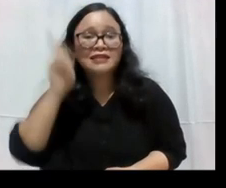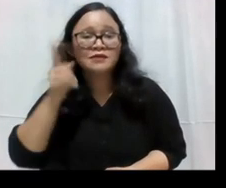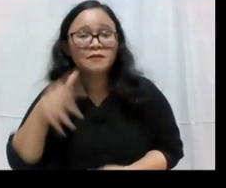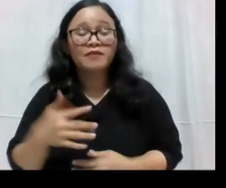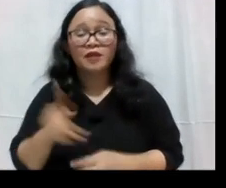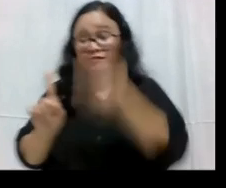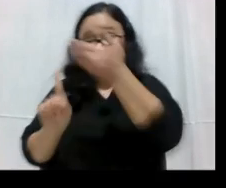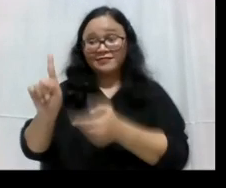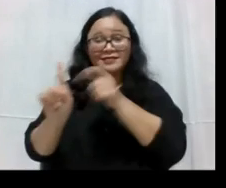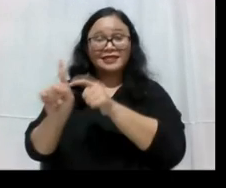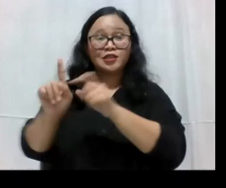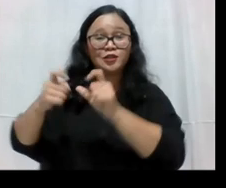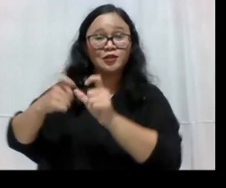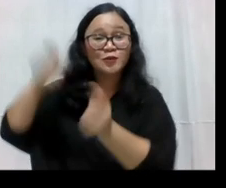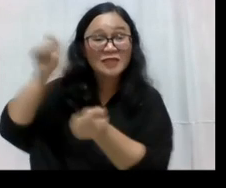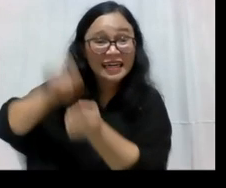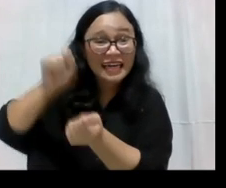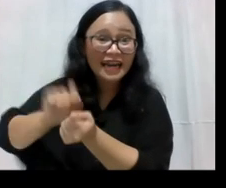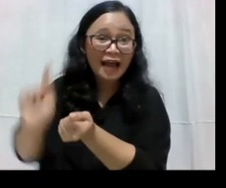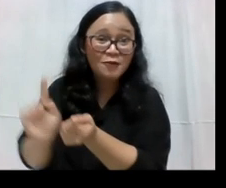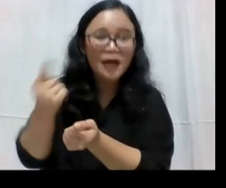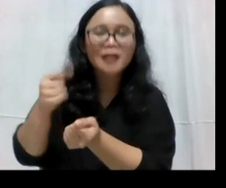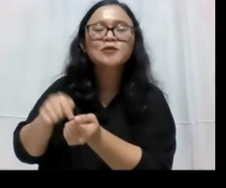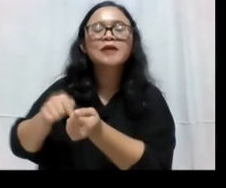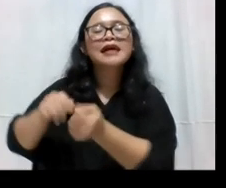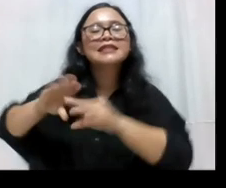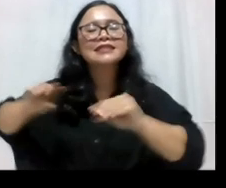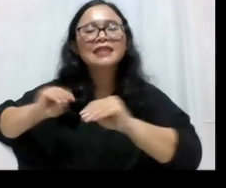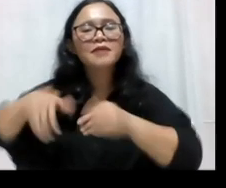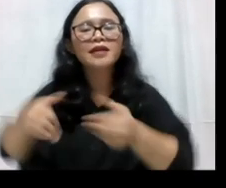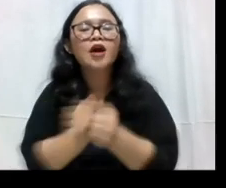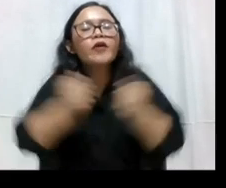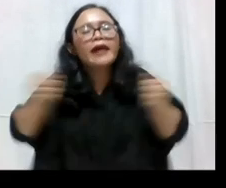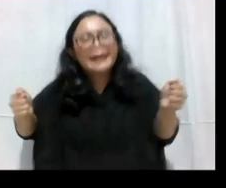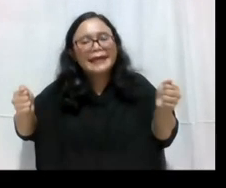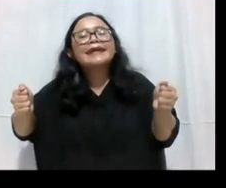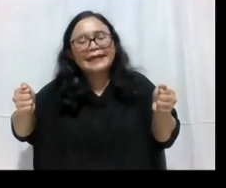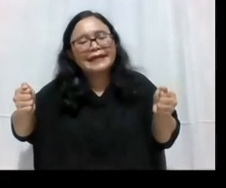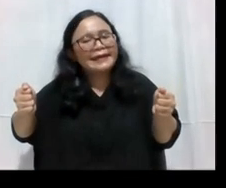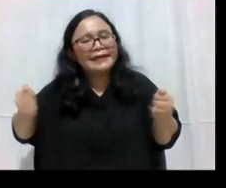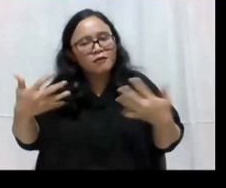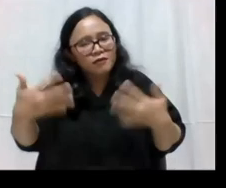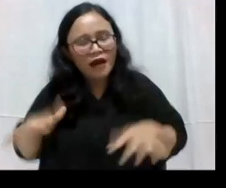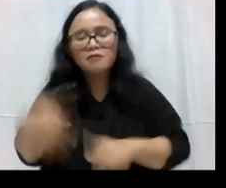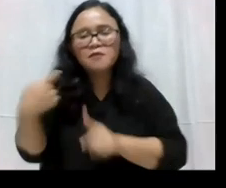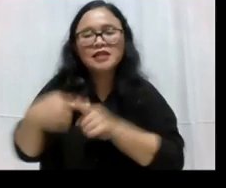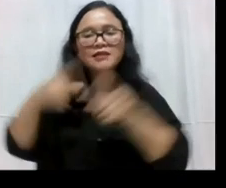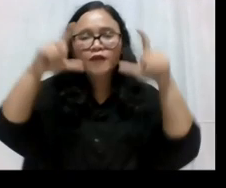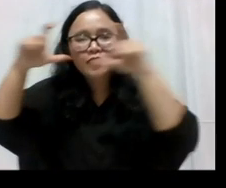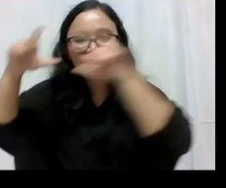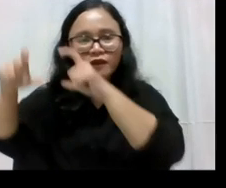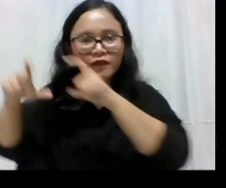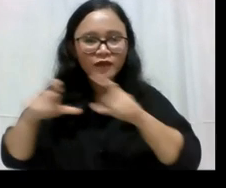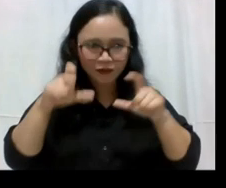he's only worked for a state-owned newspaper in his entire professional career. He didn't want his career